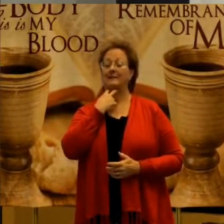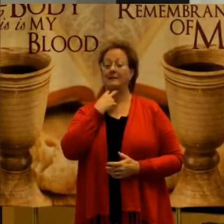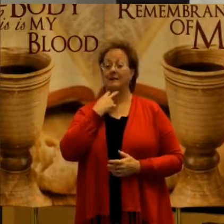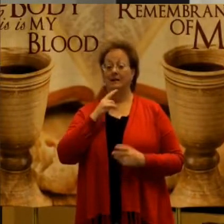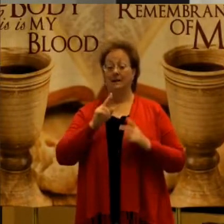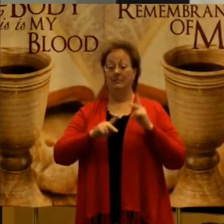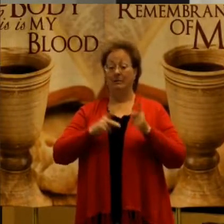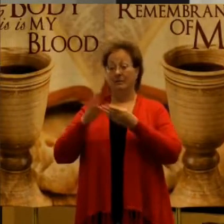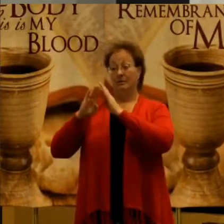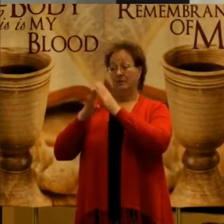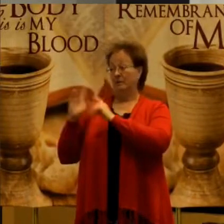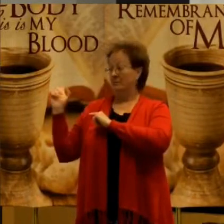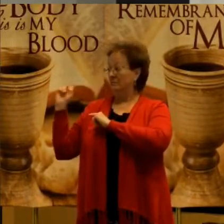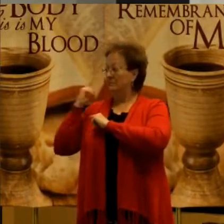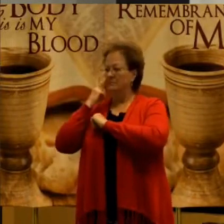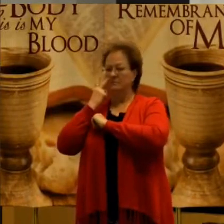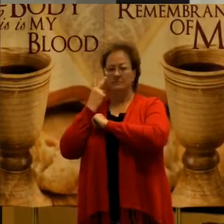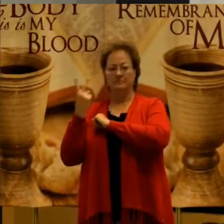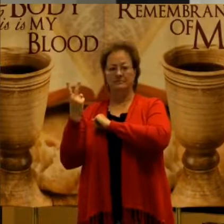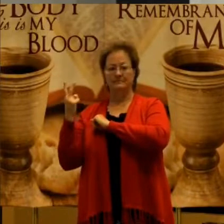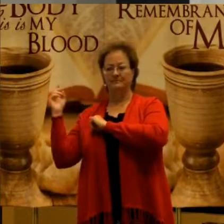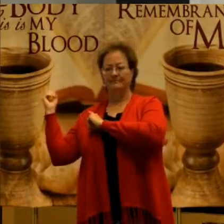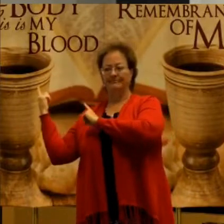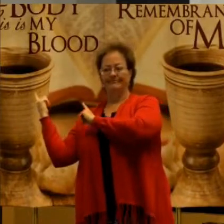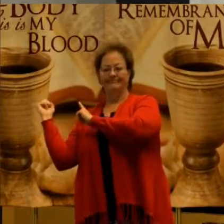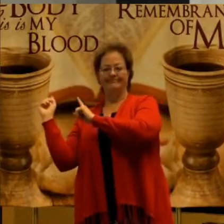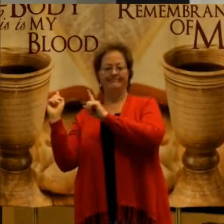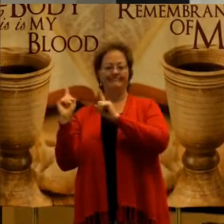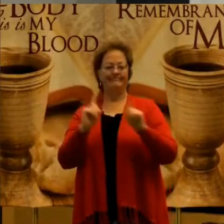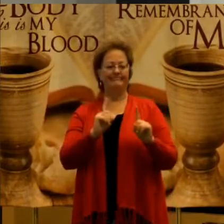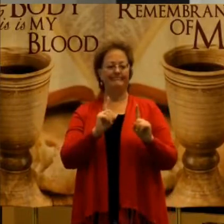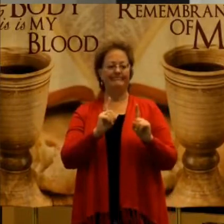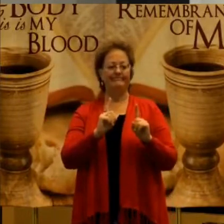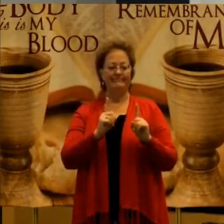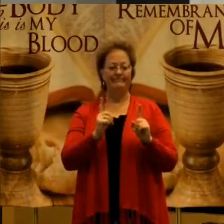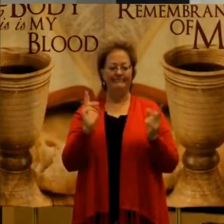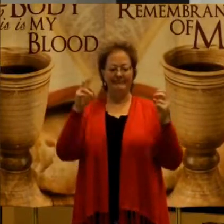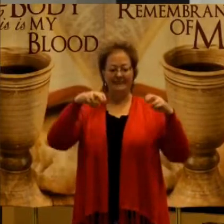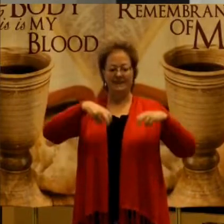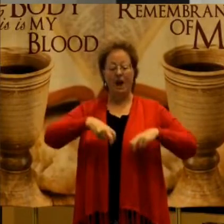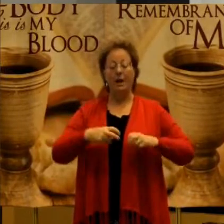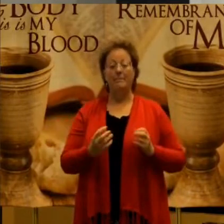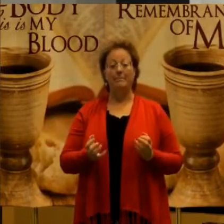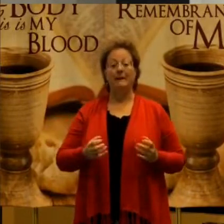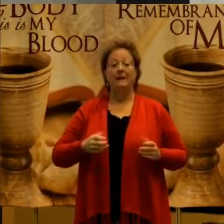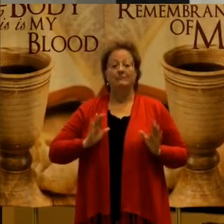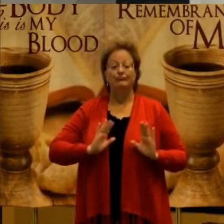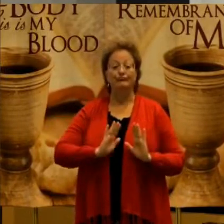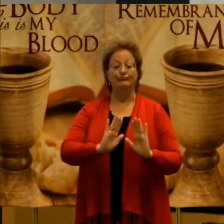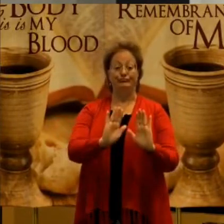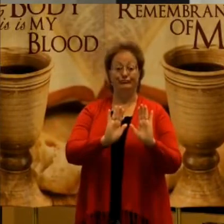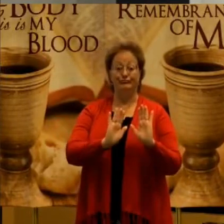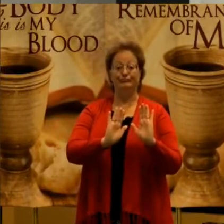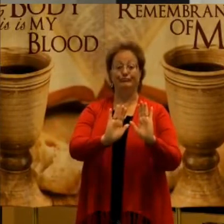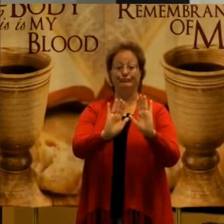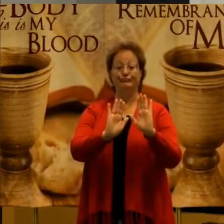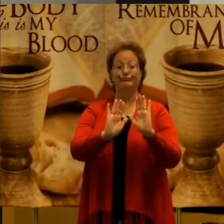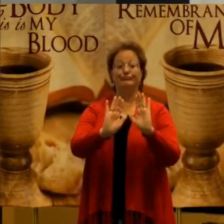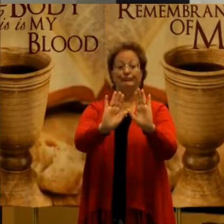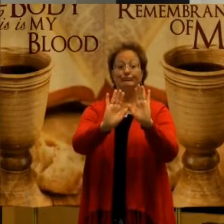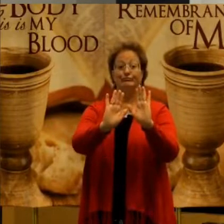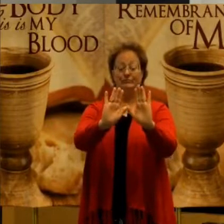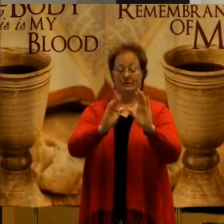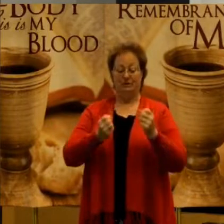our predicament, and they came running to rescue us. They jumped into the mud hole, and they began to push the vehicle. And between the